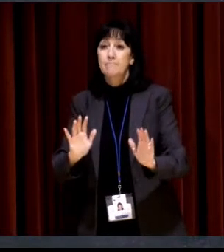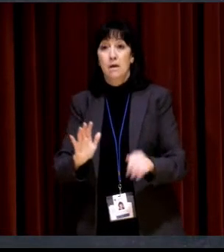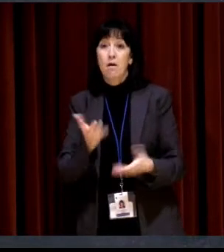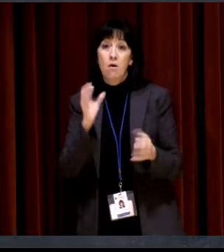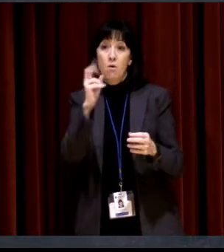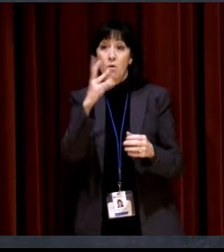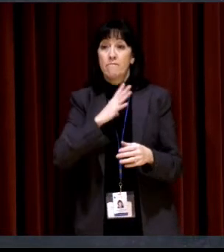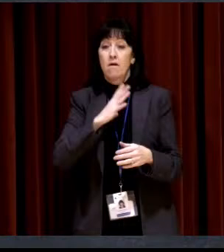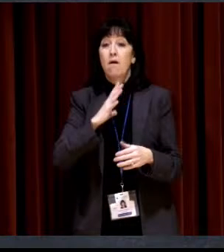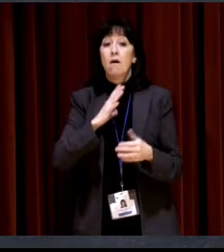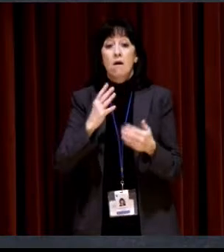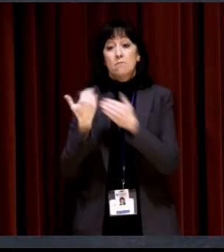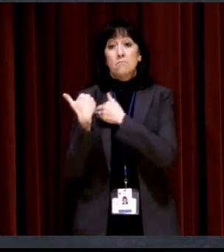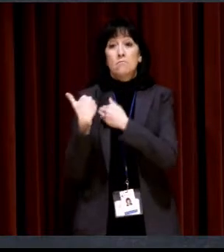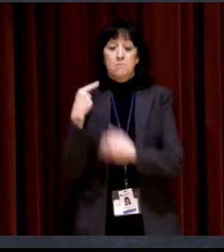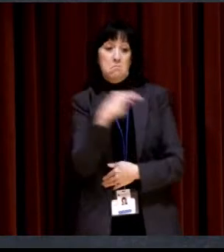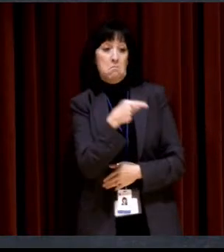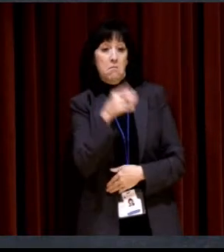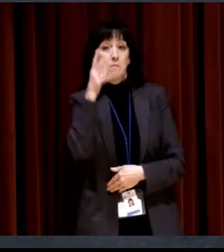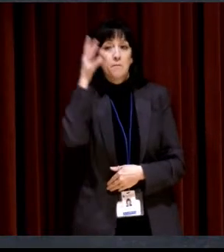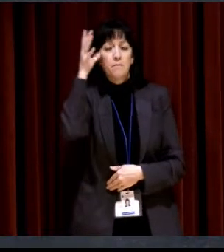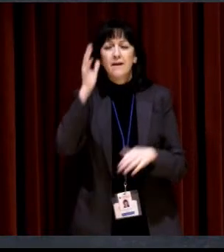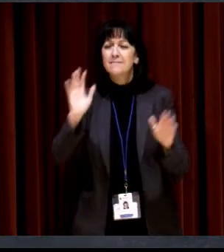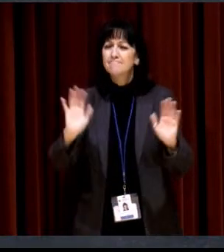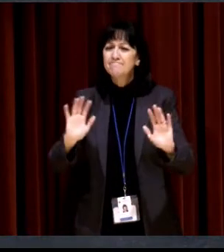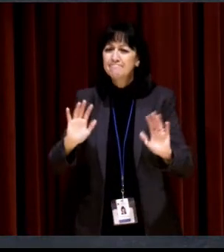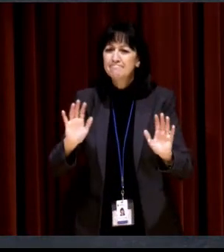to think about. To me, I